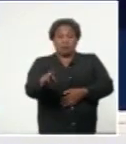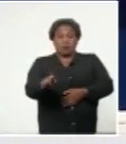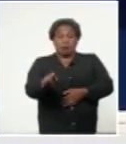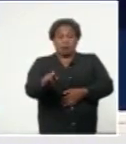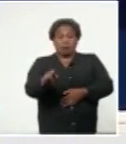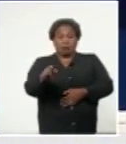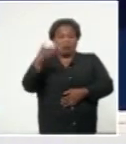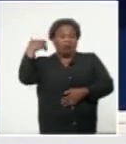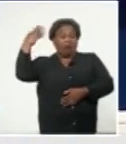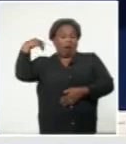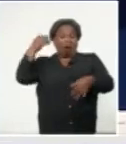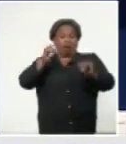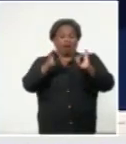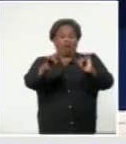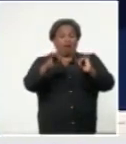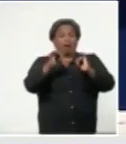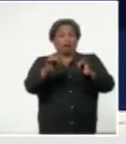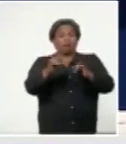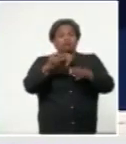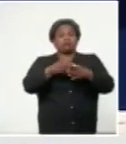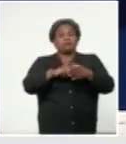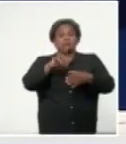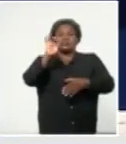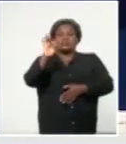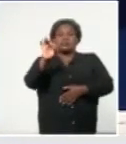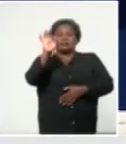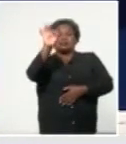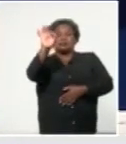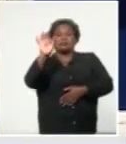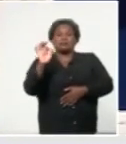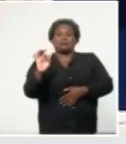represents 7% of all cases in the pandemic.